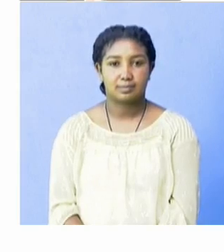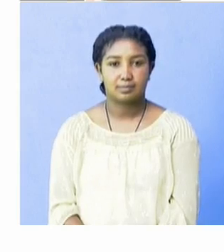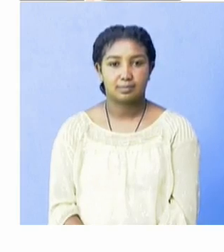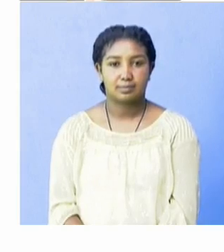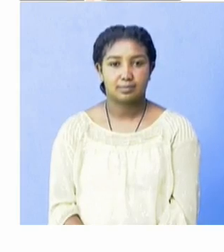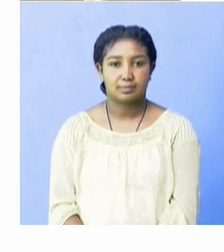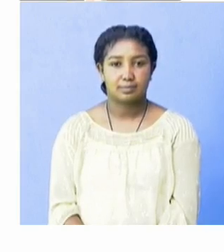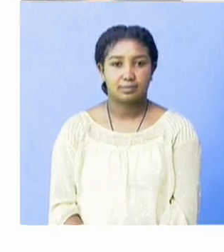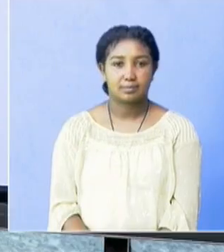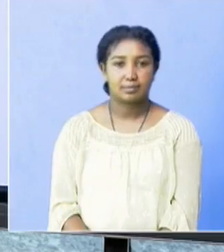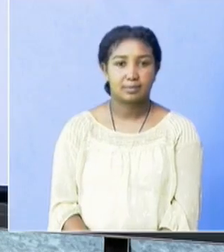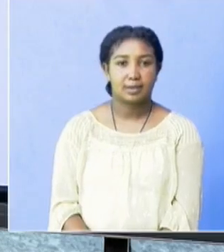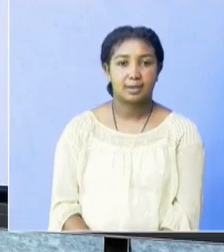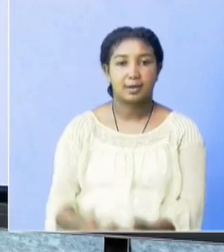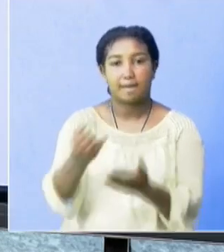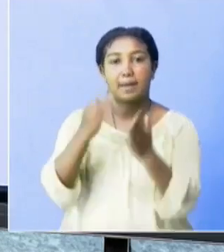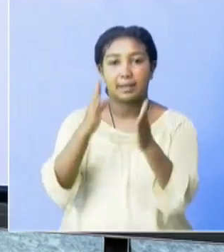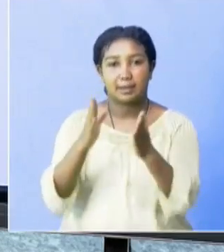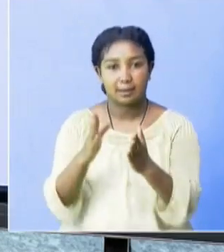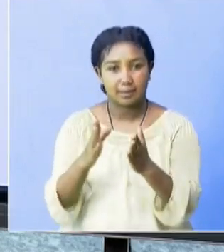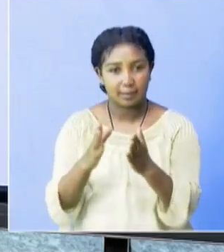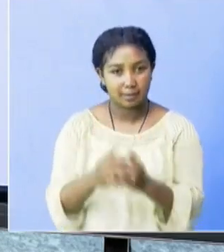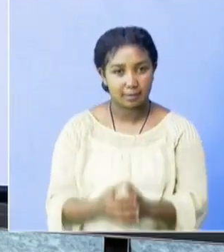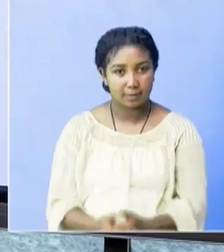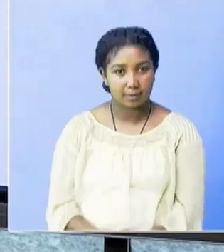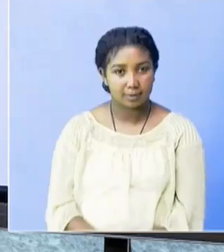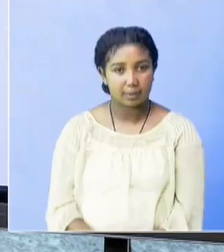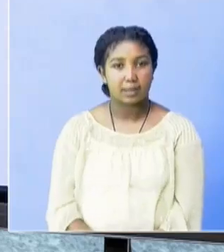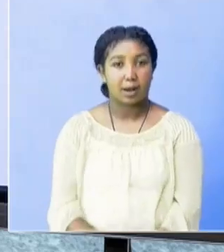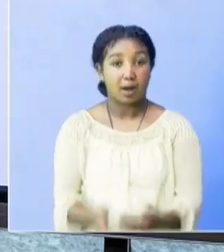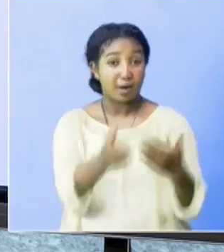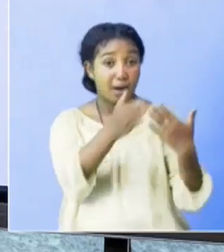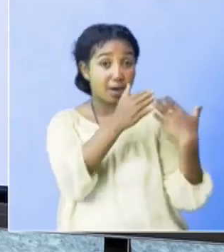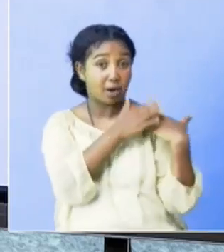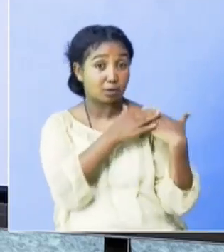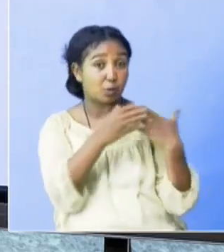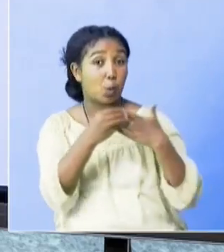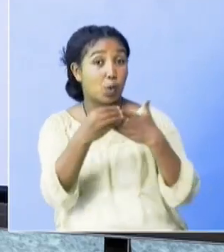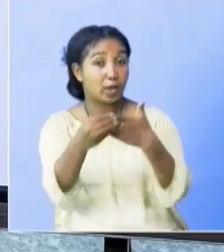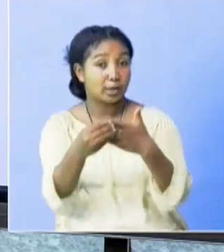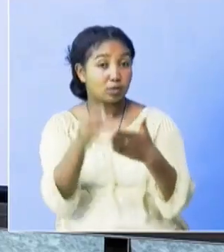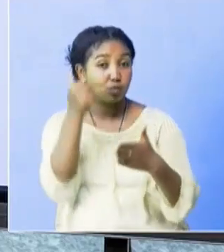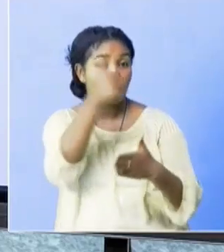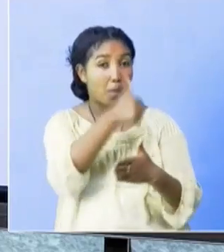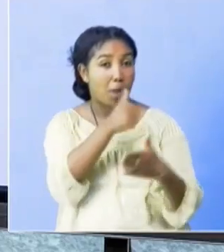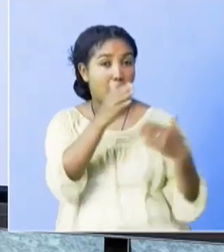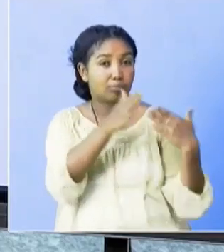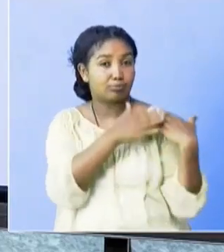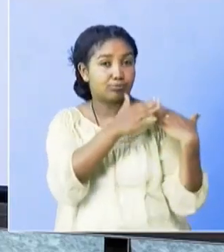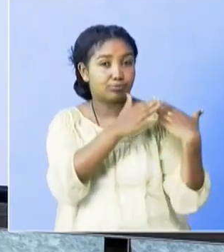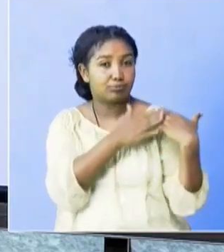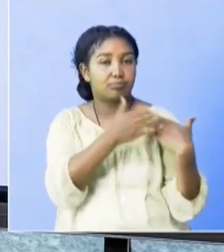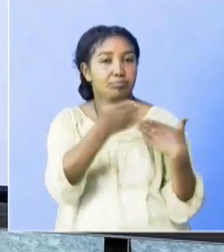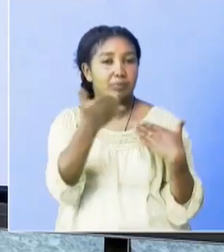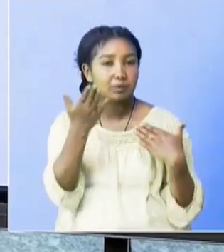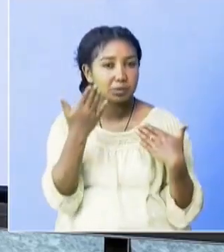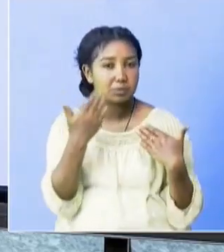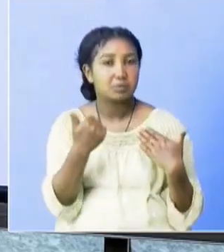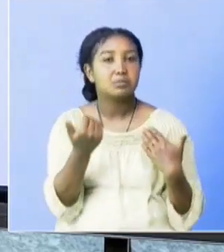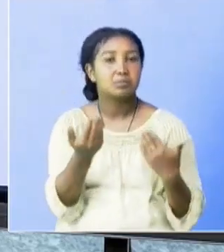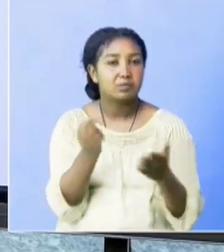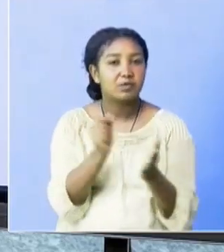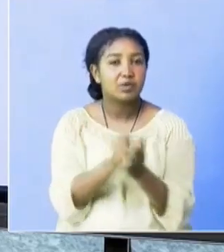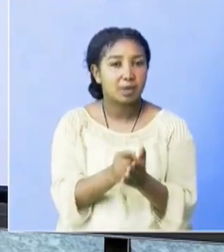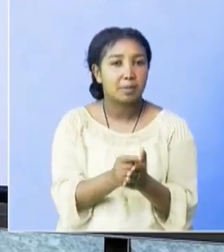and also painter. When we come to leaders who lead our country, like prime